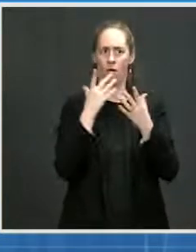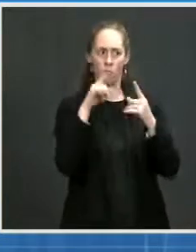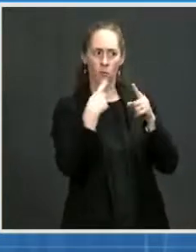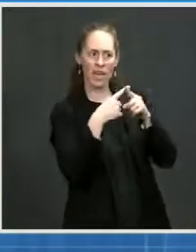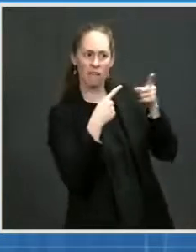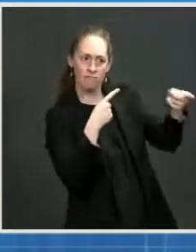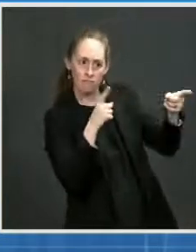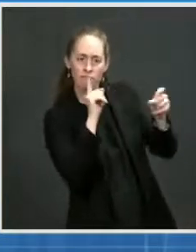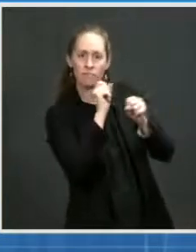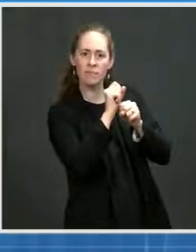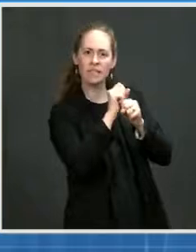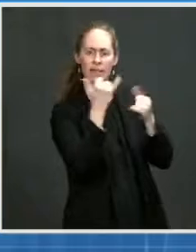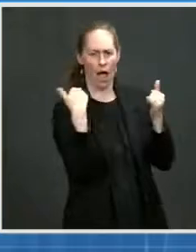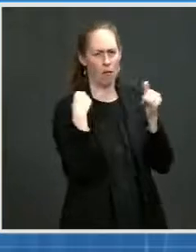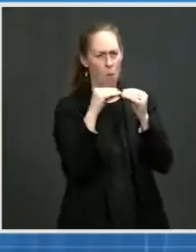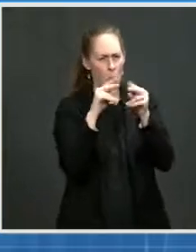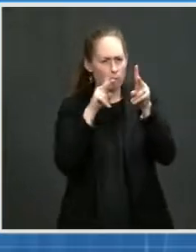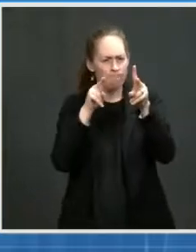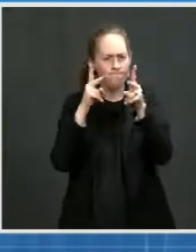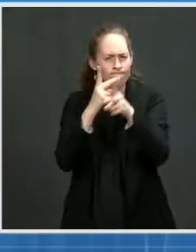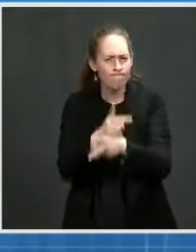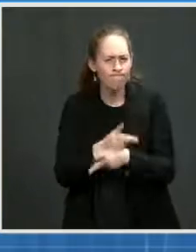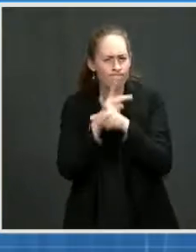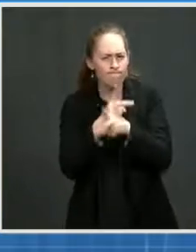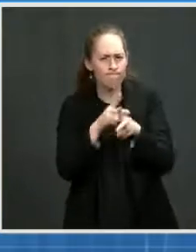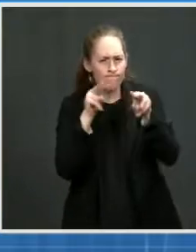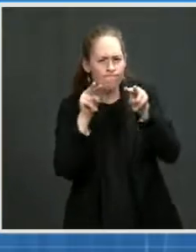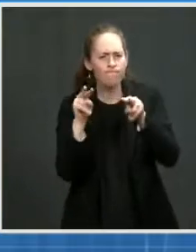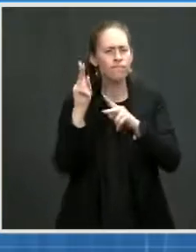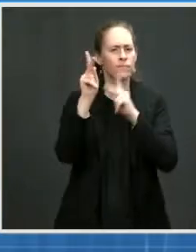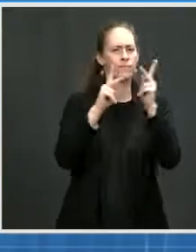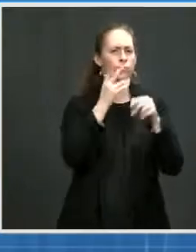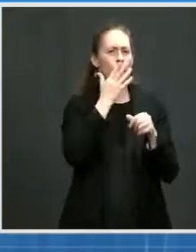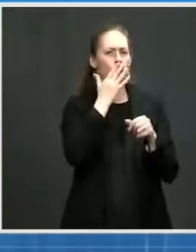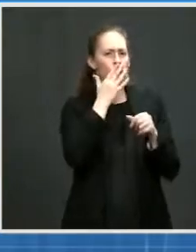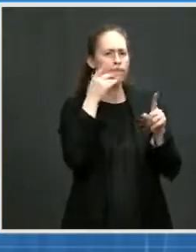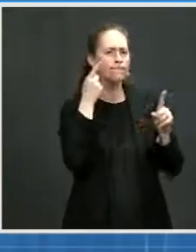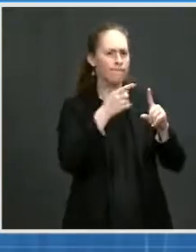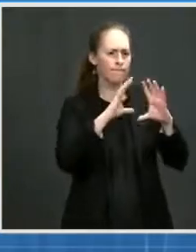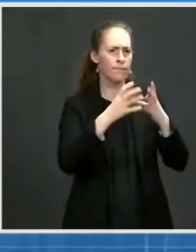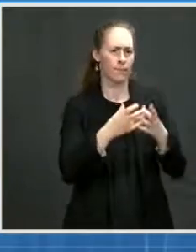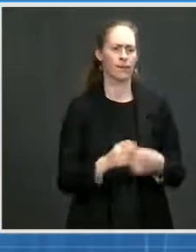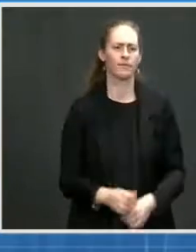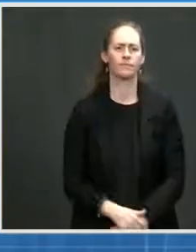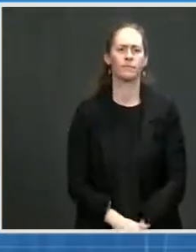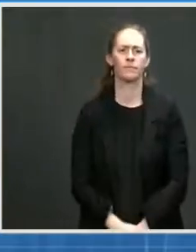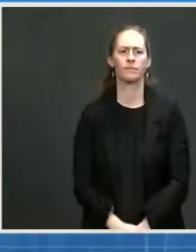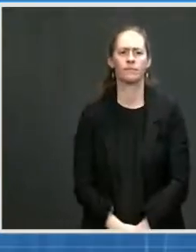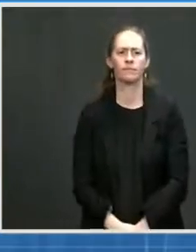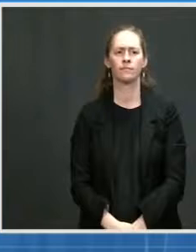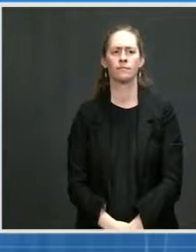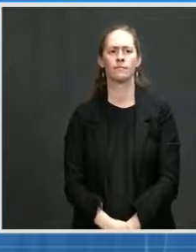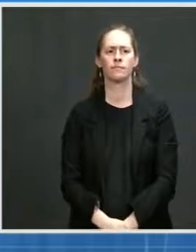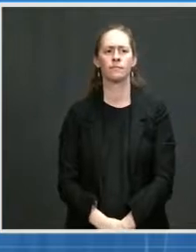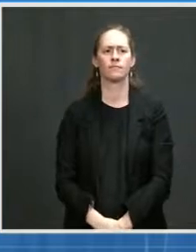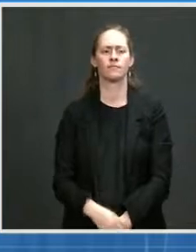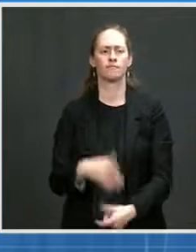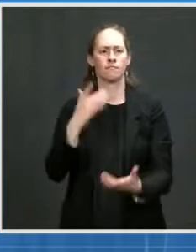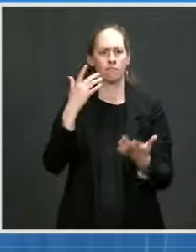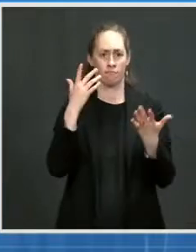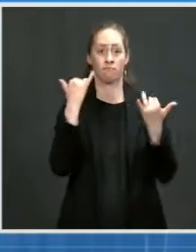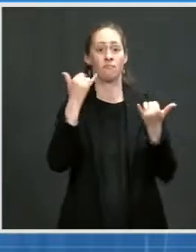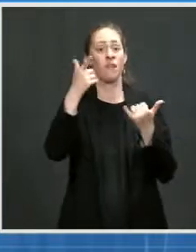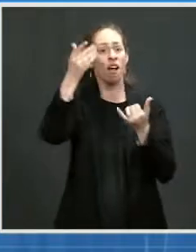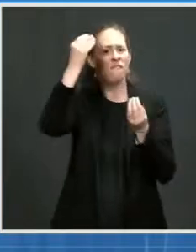is improving. Race ethnicity data and approximately 70% of administered doses in the country are now available. And